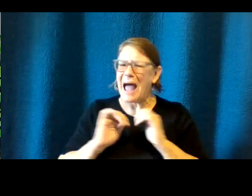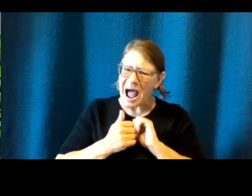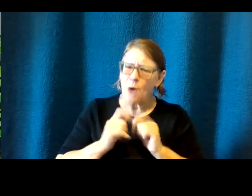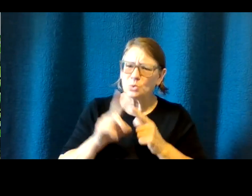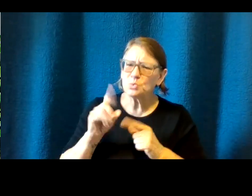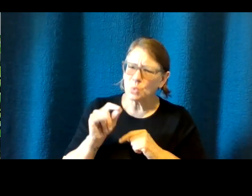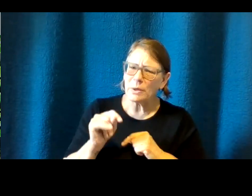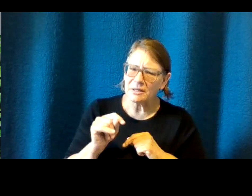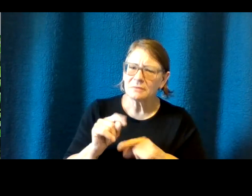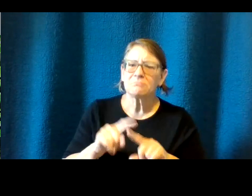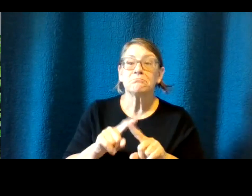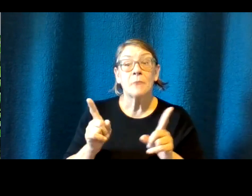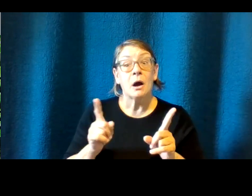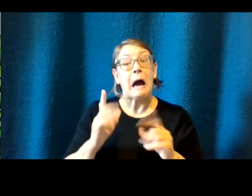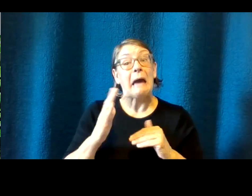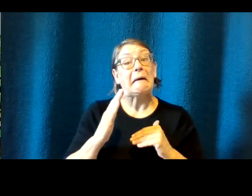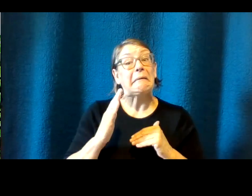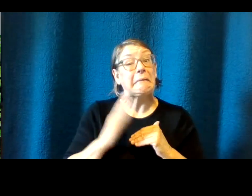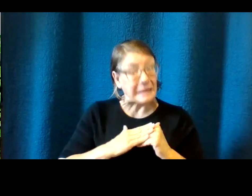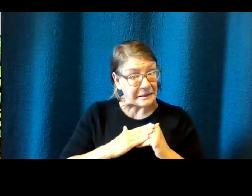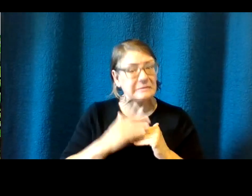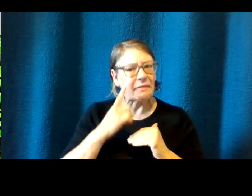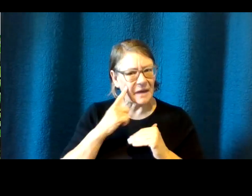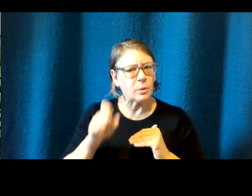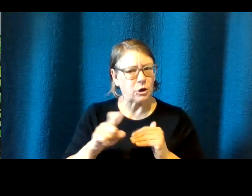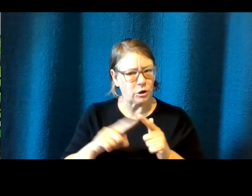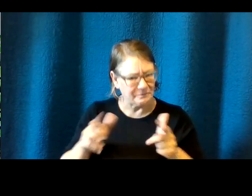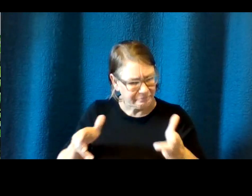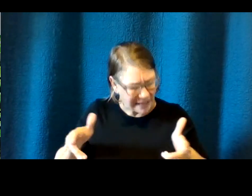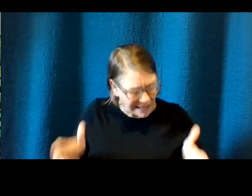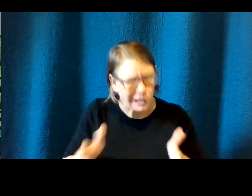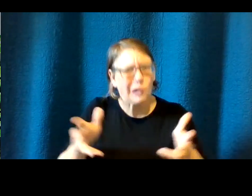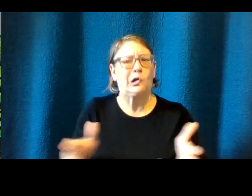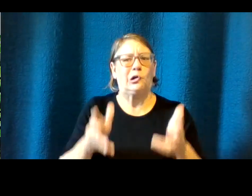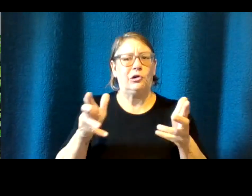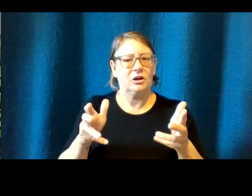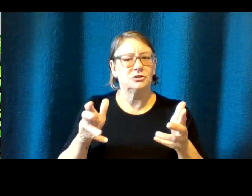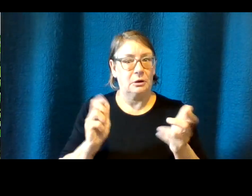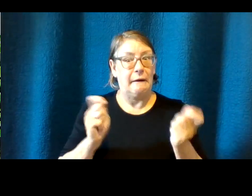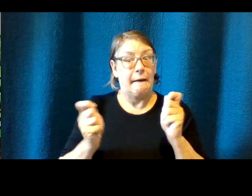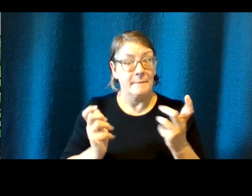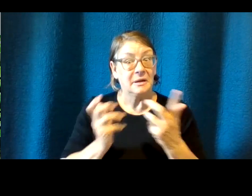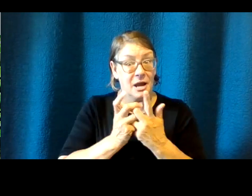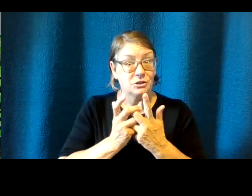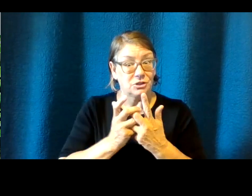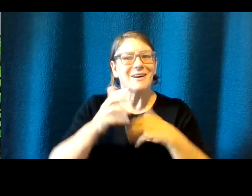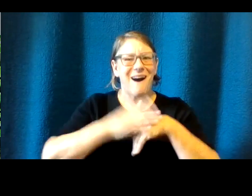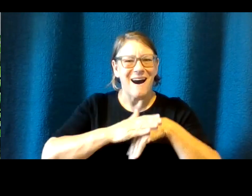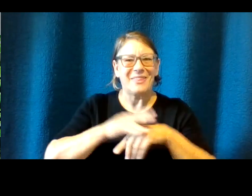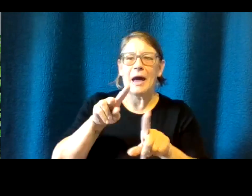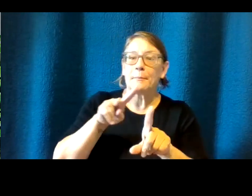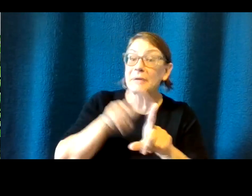that. But I at least think that we should be encouraging some type of accommodations on an